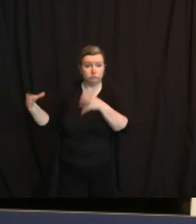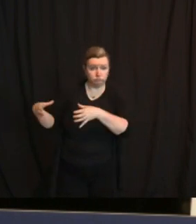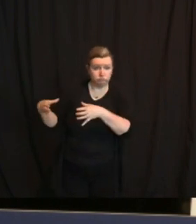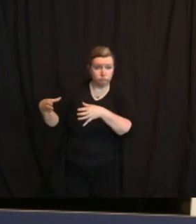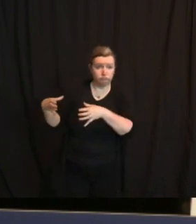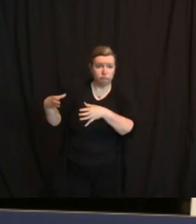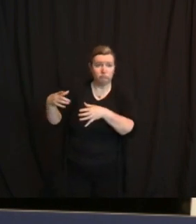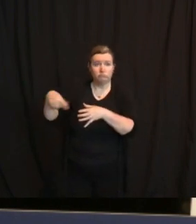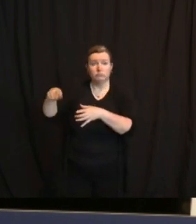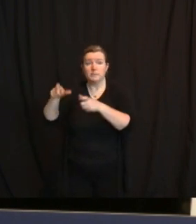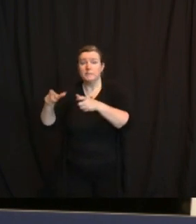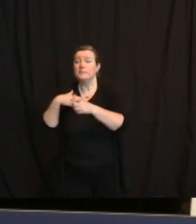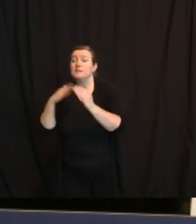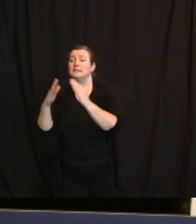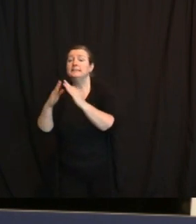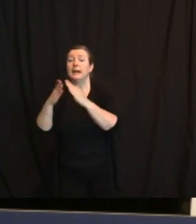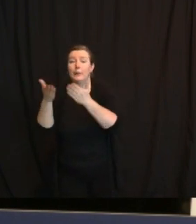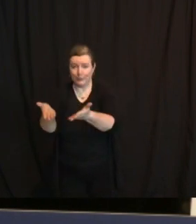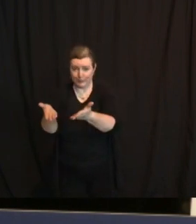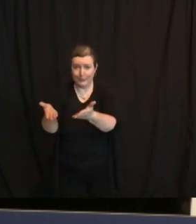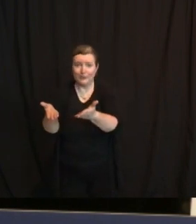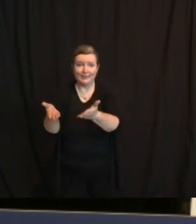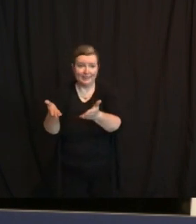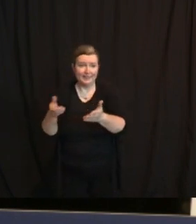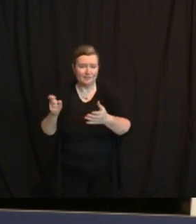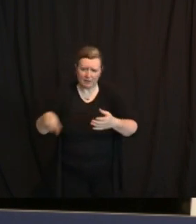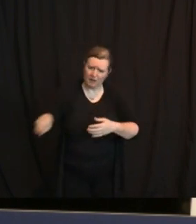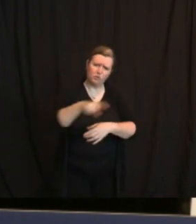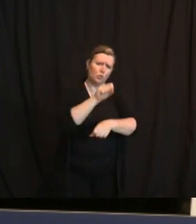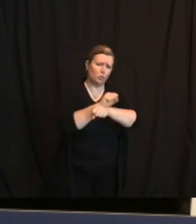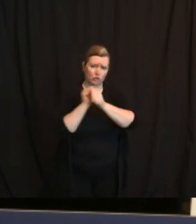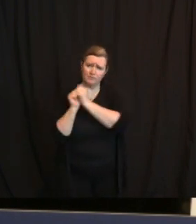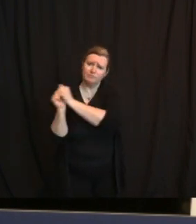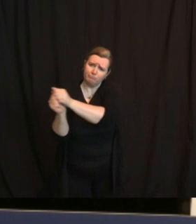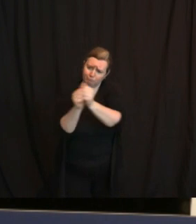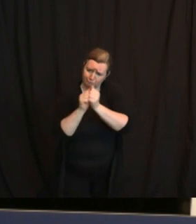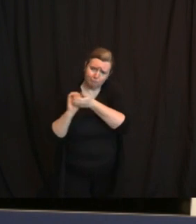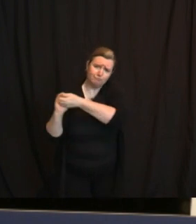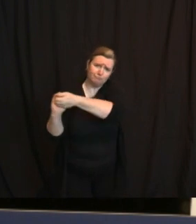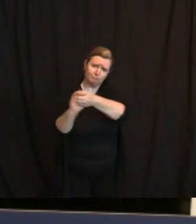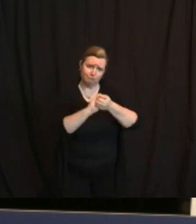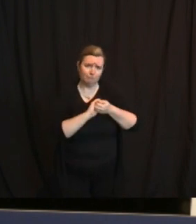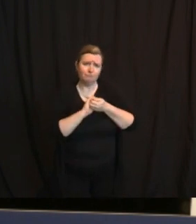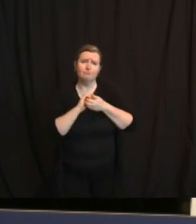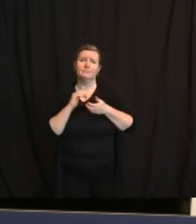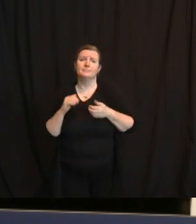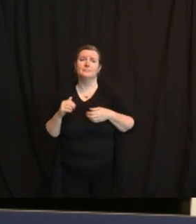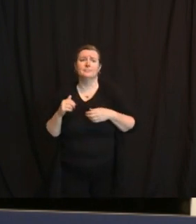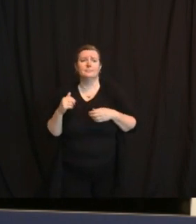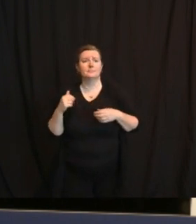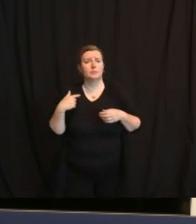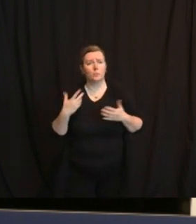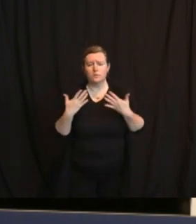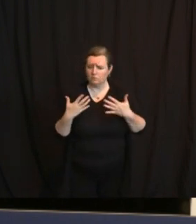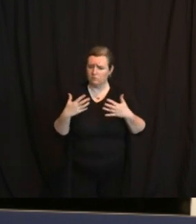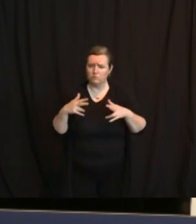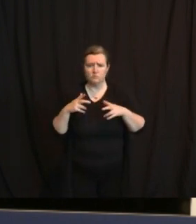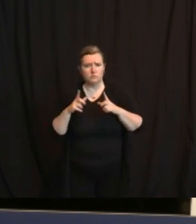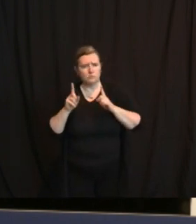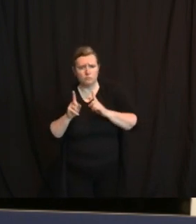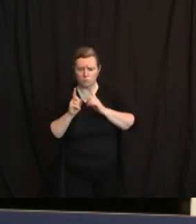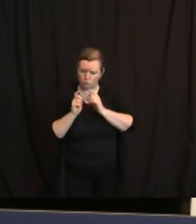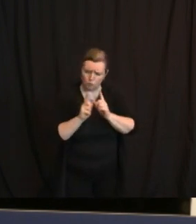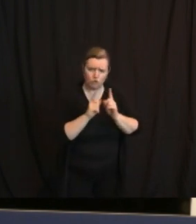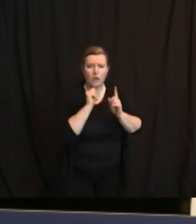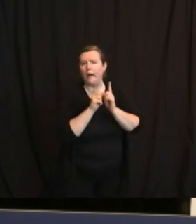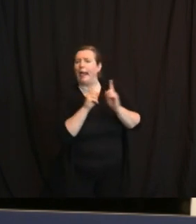City is that we all need to work together. We walk together, we move together. This is something new. When we